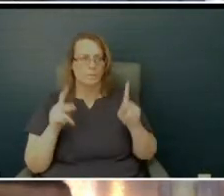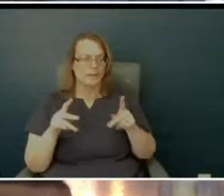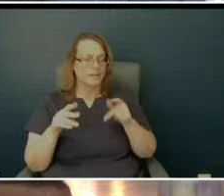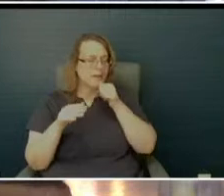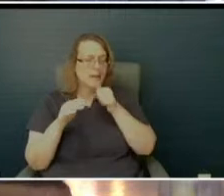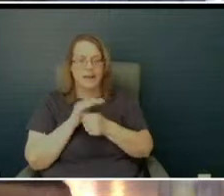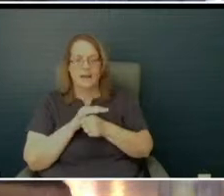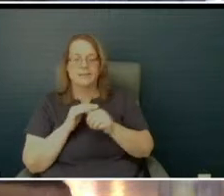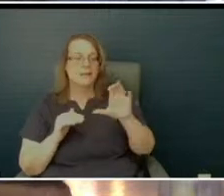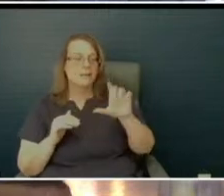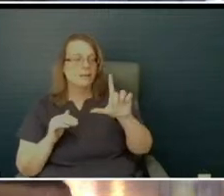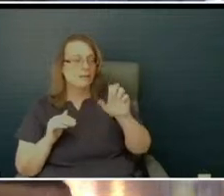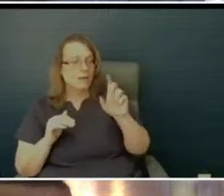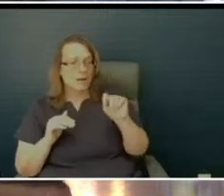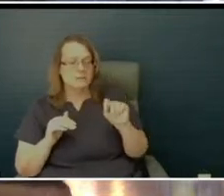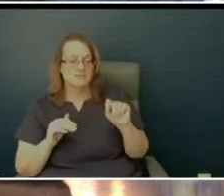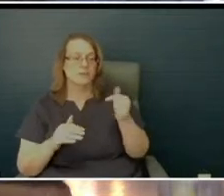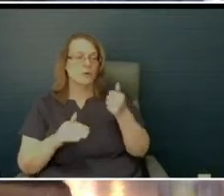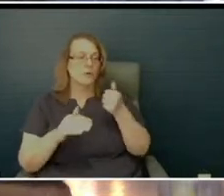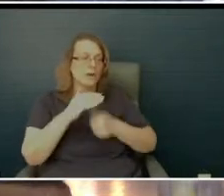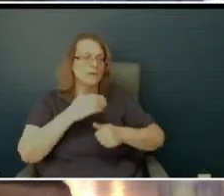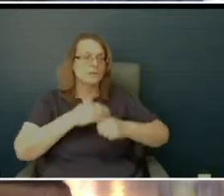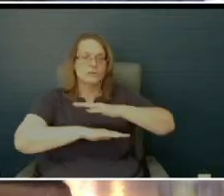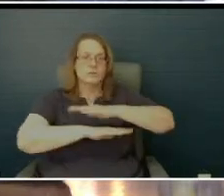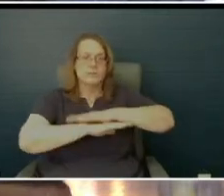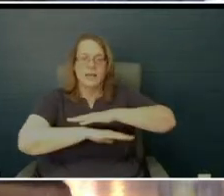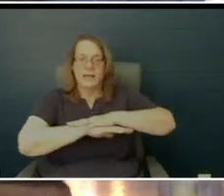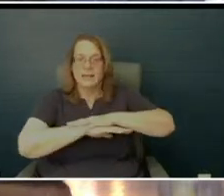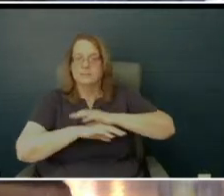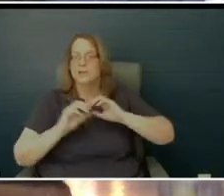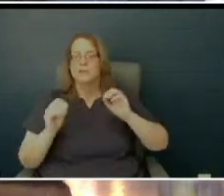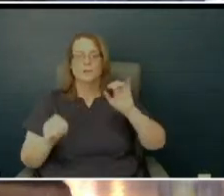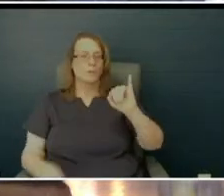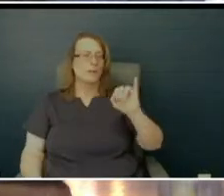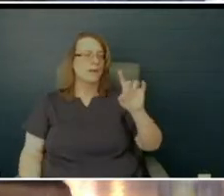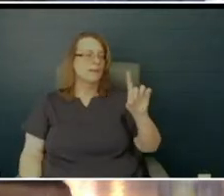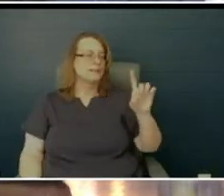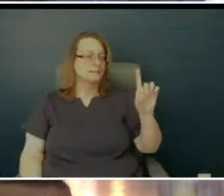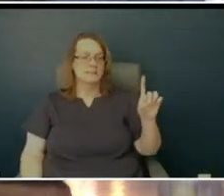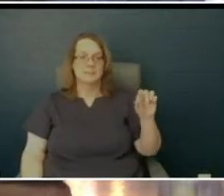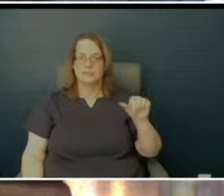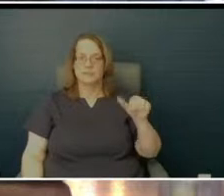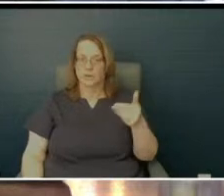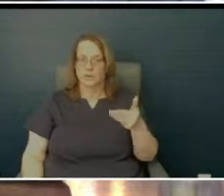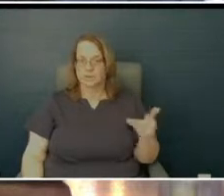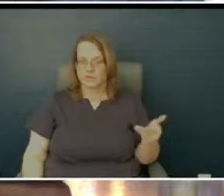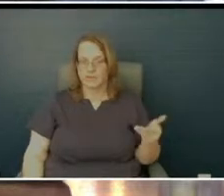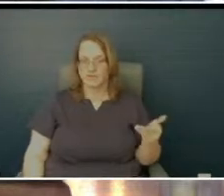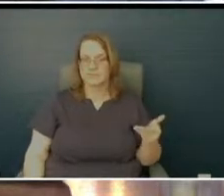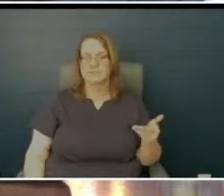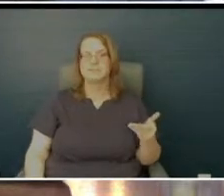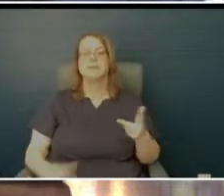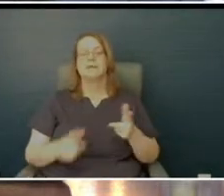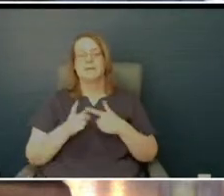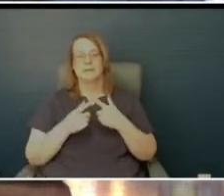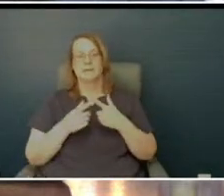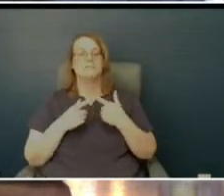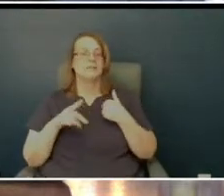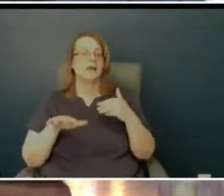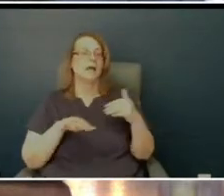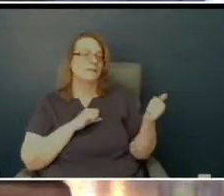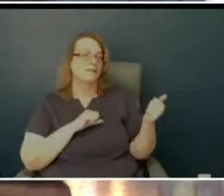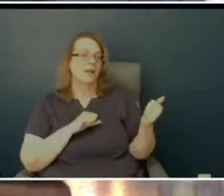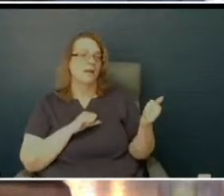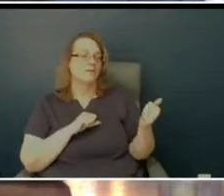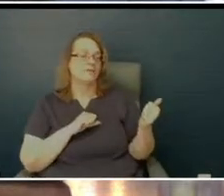under desks, that there were no IEDs or other suspicious devices left behind, I left minutes later. I was